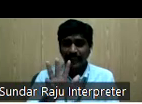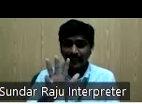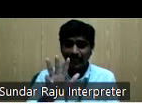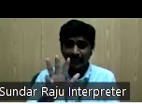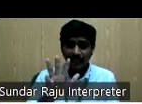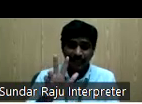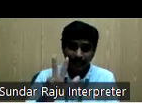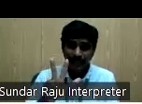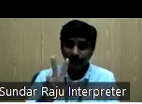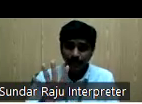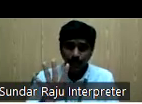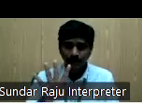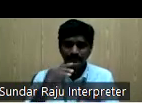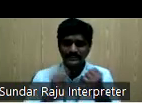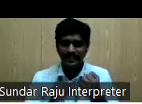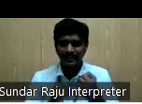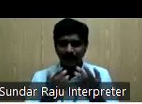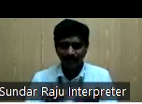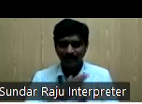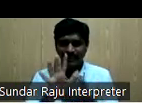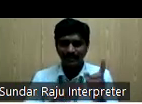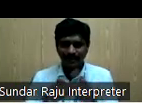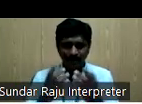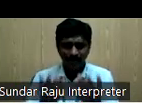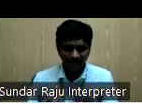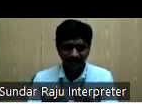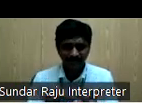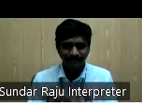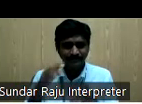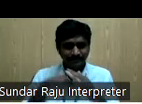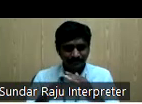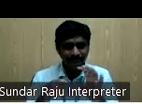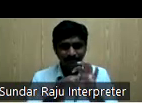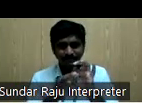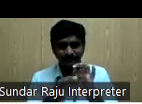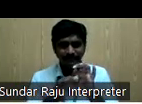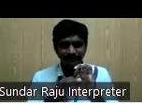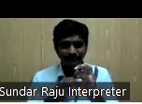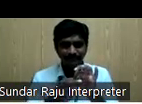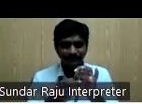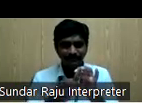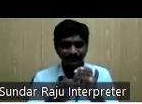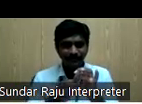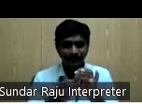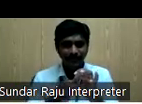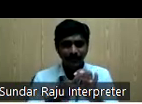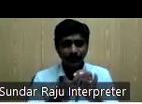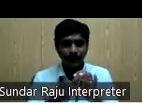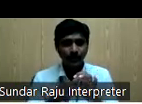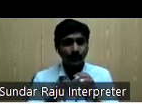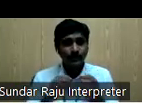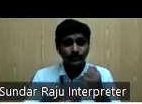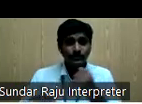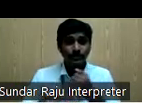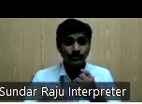1984 in Sikandra, Hyderabad. And it is, of course, under the Ministry of Social Justice and Empowerment. They also